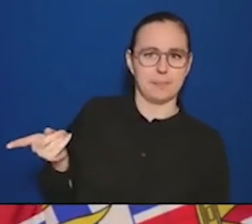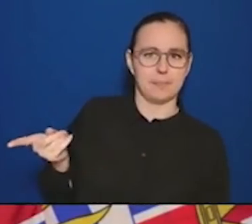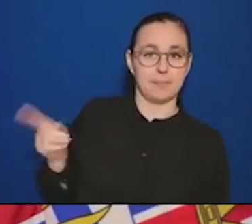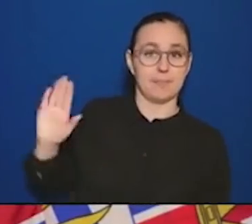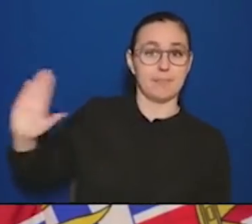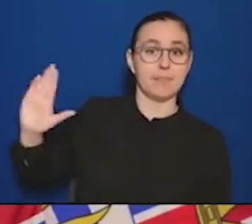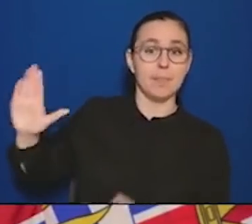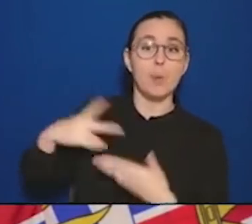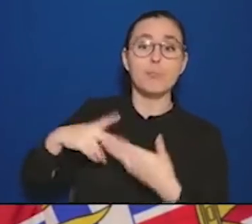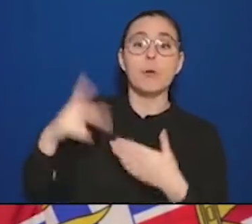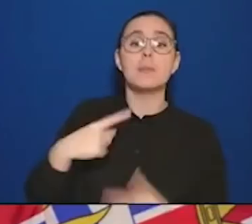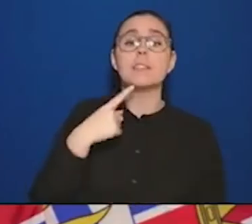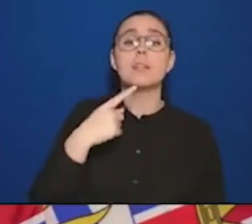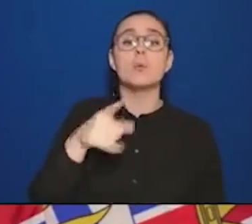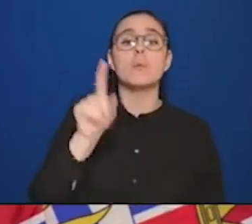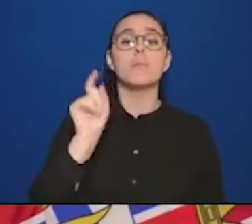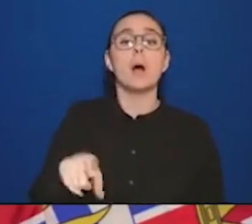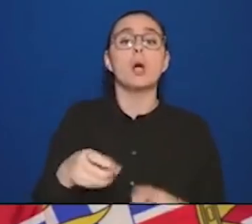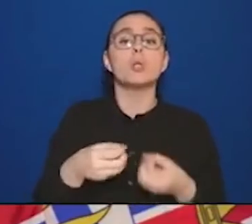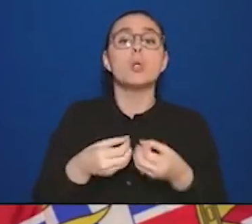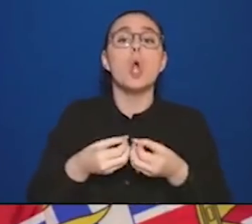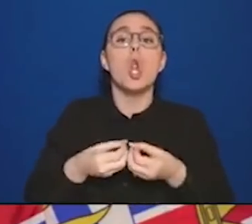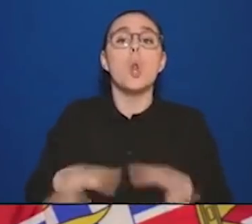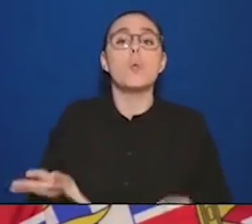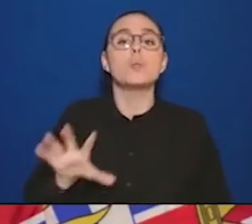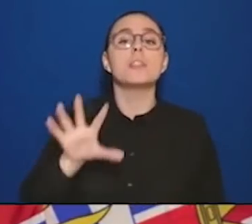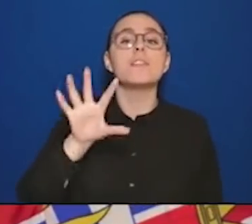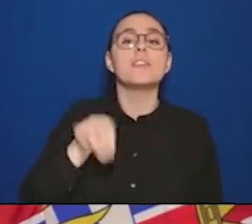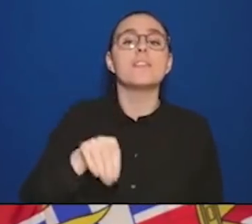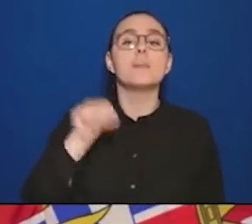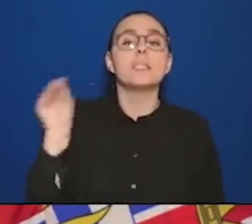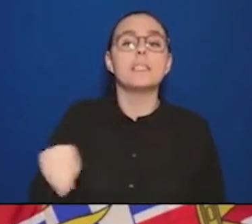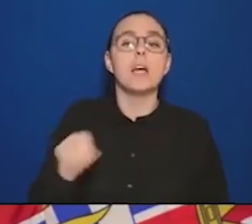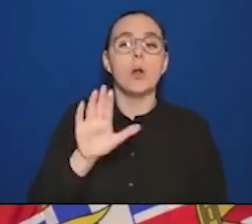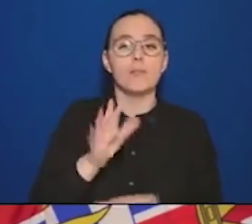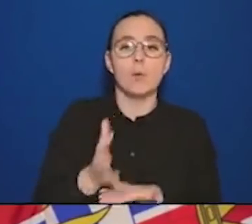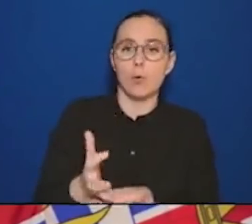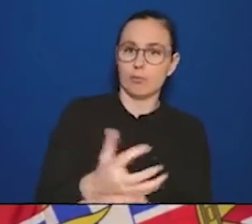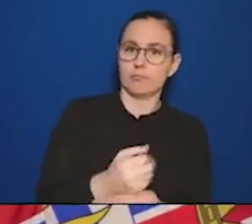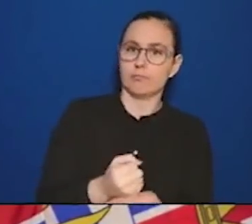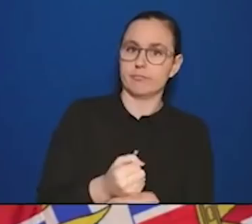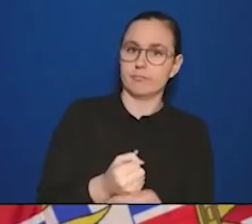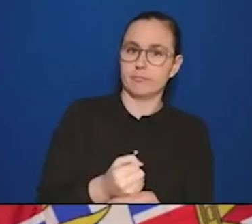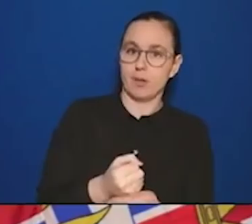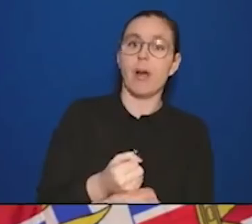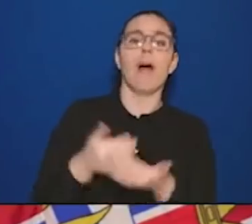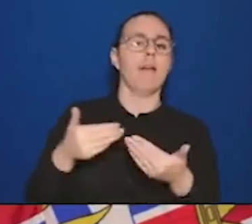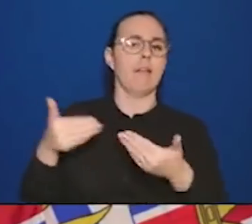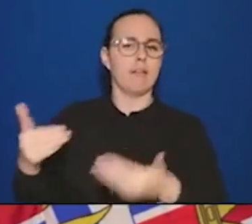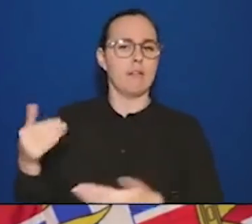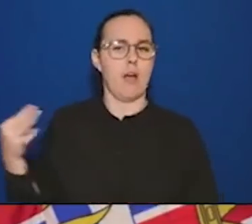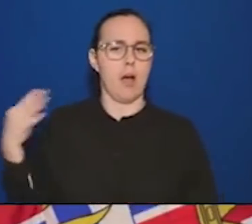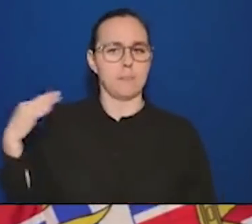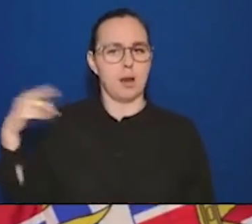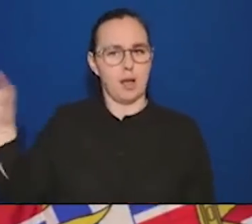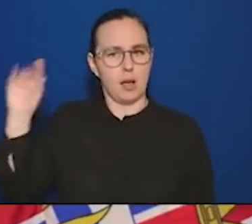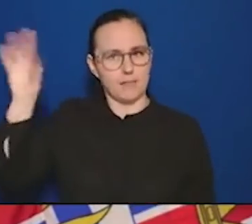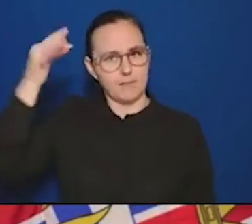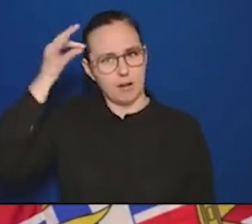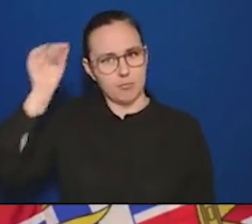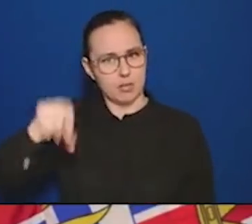week in order to qualify for the federal program. So 3 days will get us over that. And